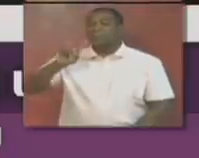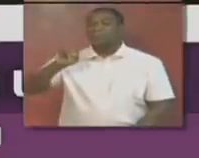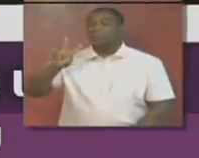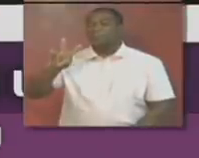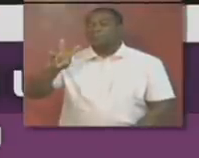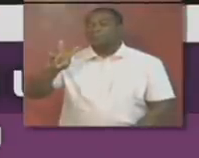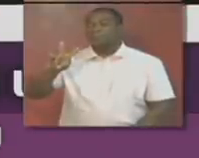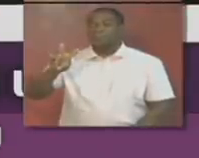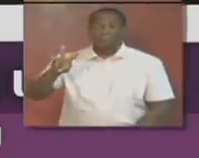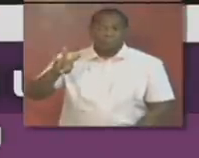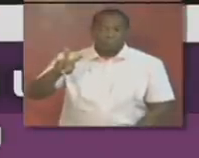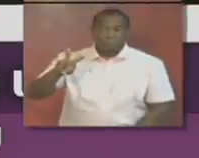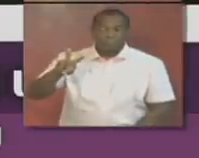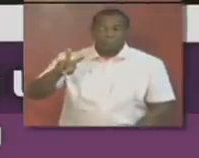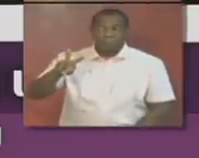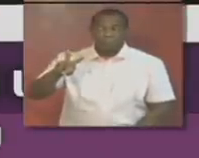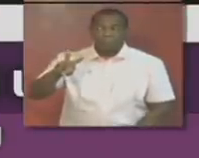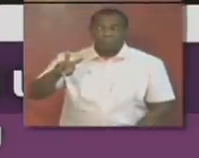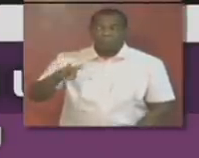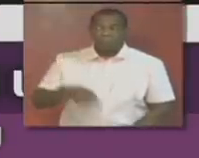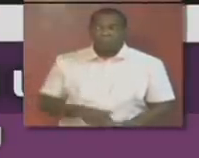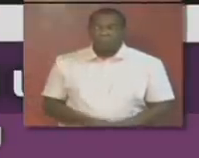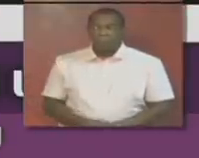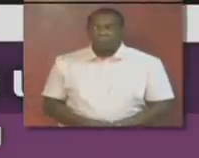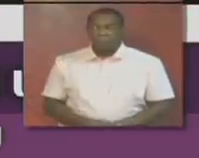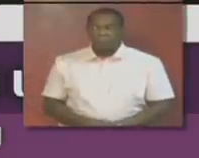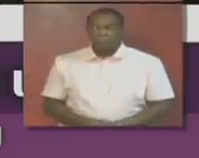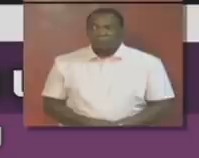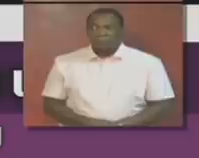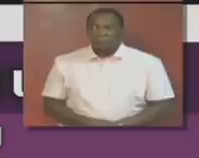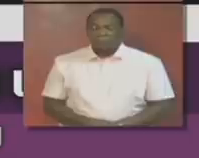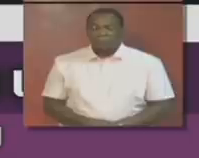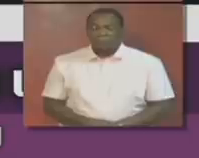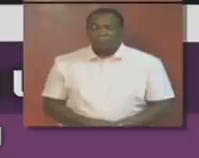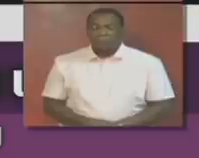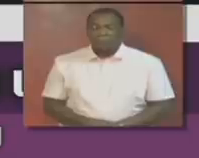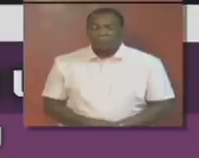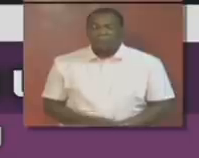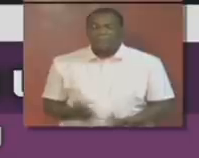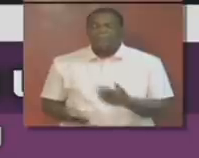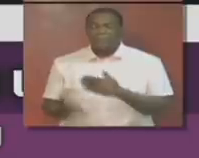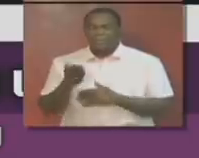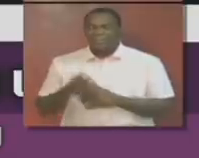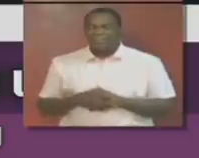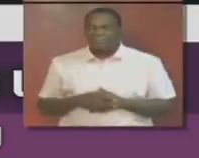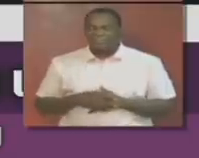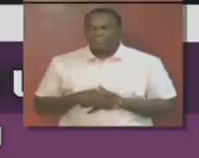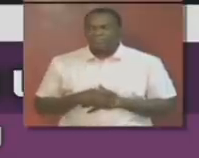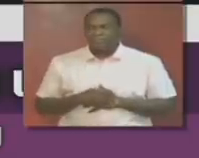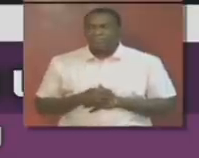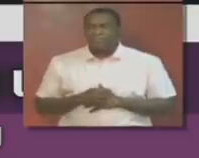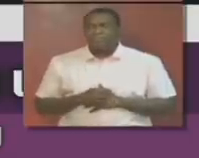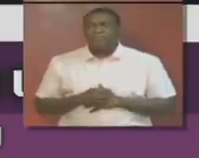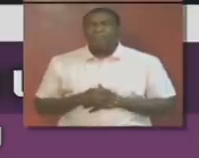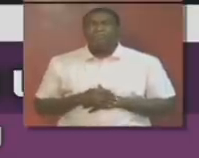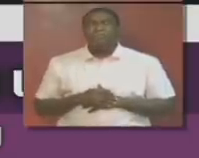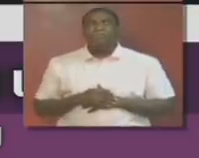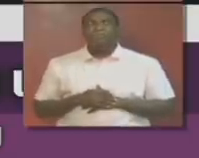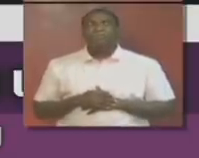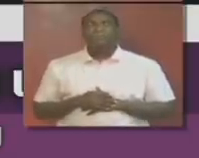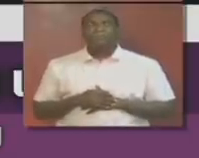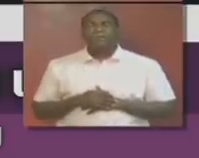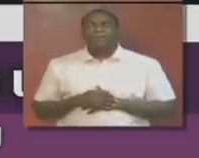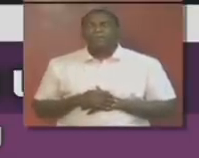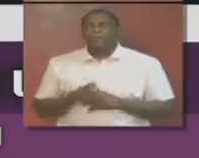Not sure if we're having any Hello, good morning. Great. TV6 News. Good morning. Good morning. Following up on that issue, I just